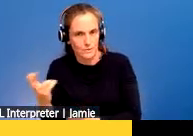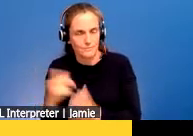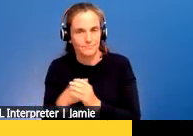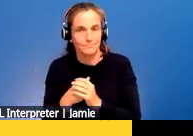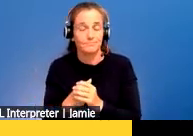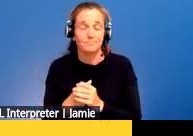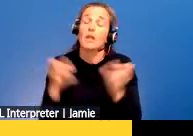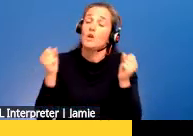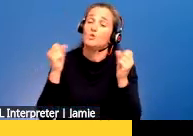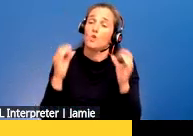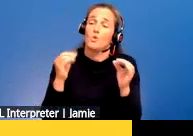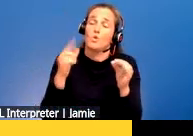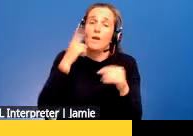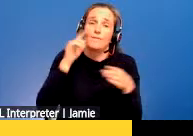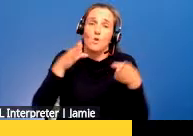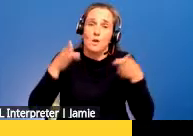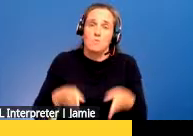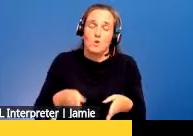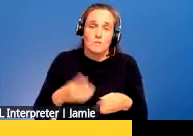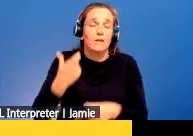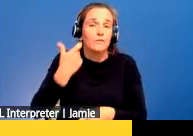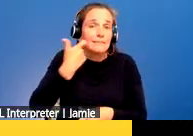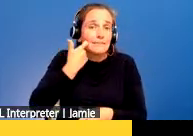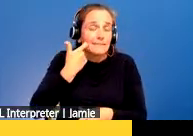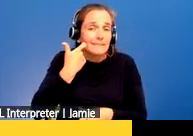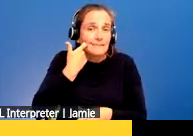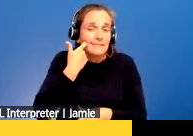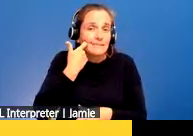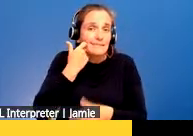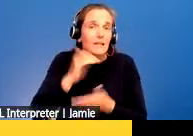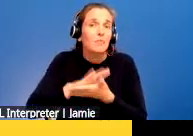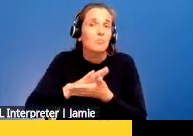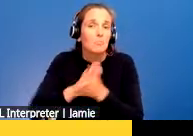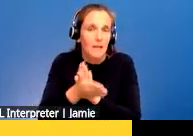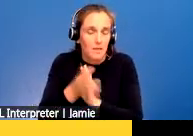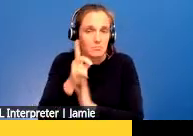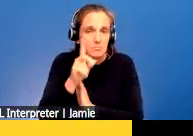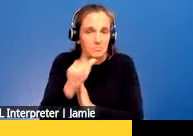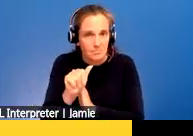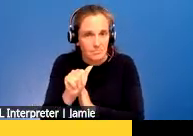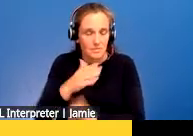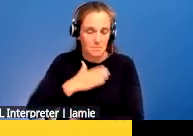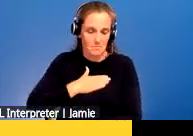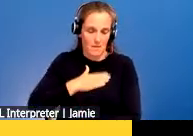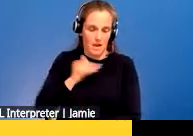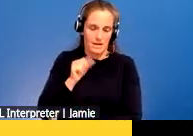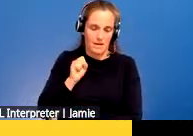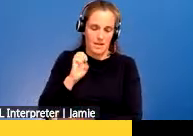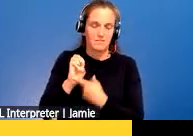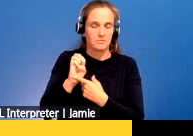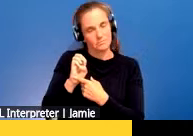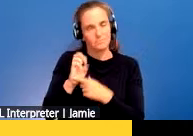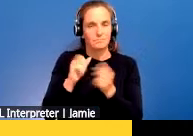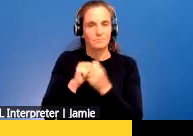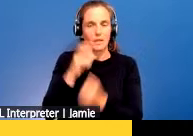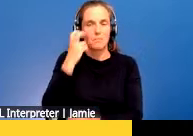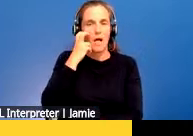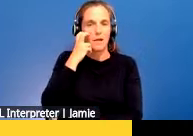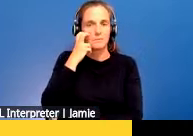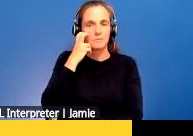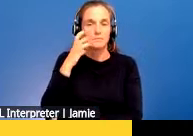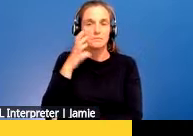person who has recently become disabled, in my case, blind, and somebody hands you